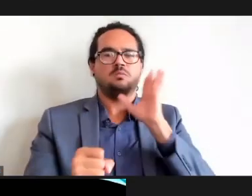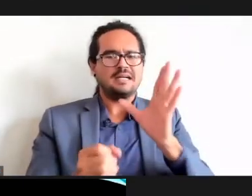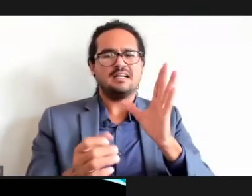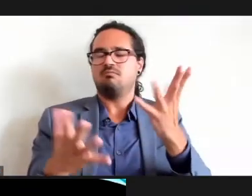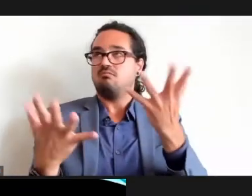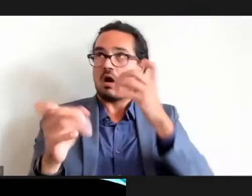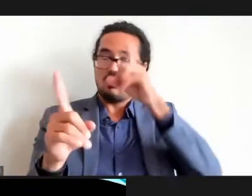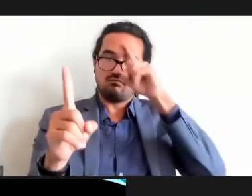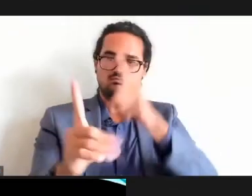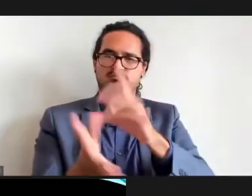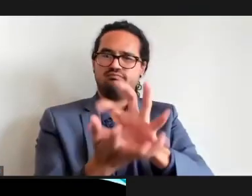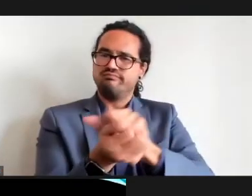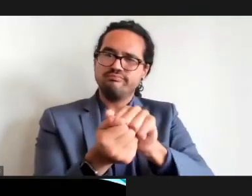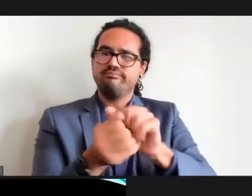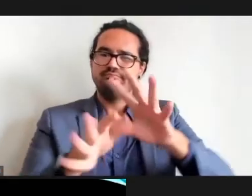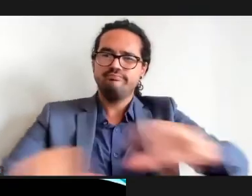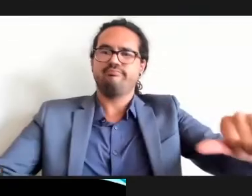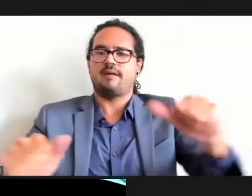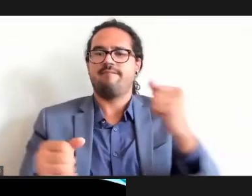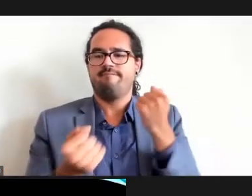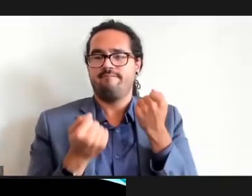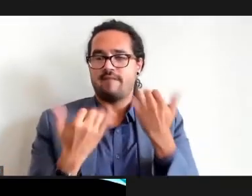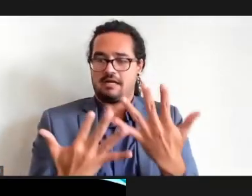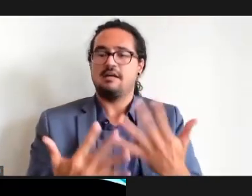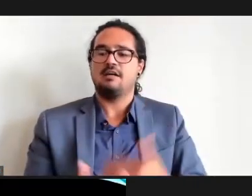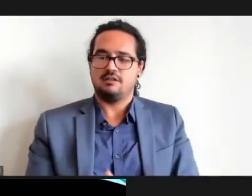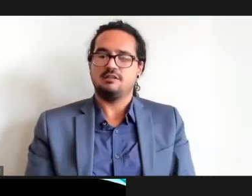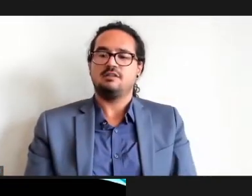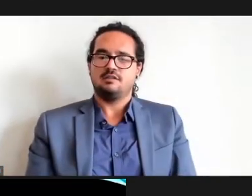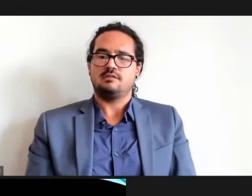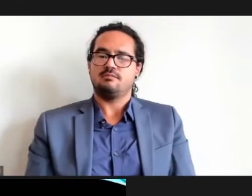So thank you all for your patience.